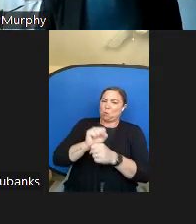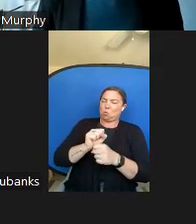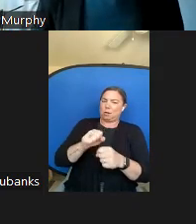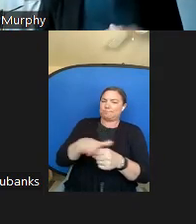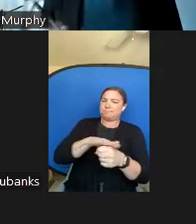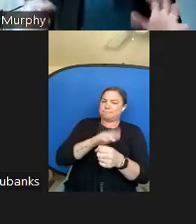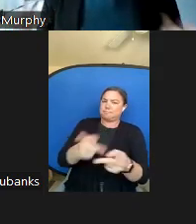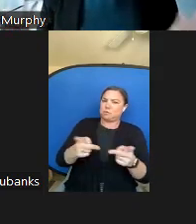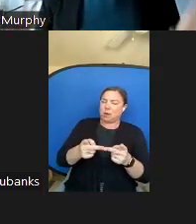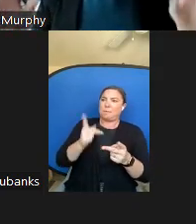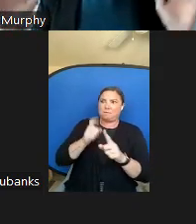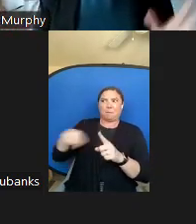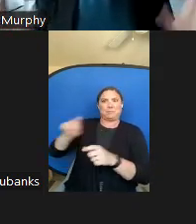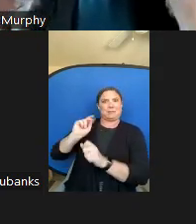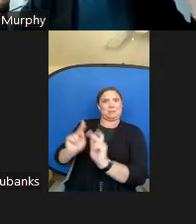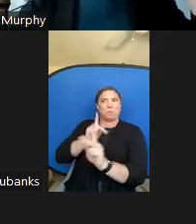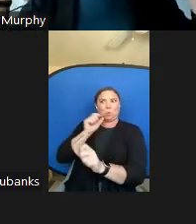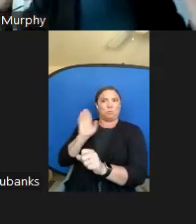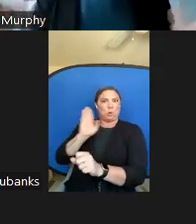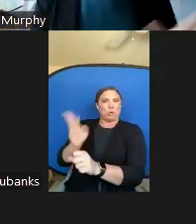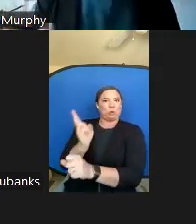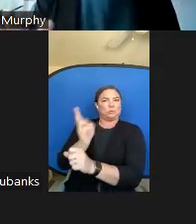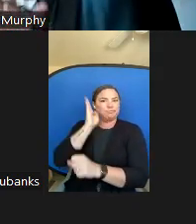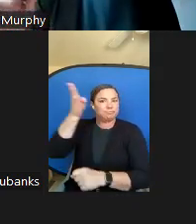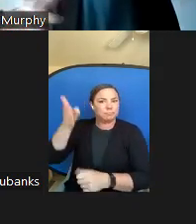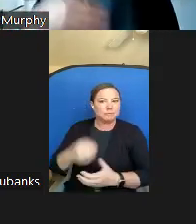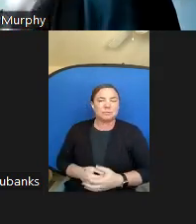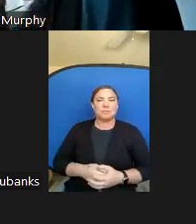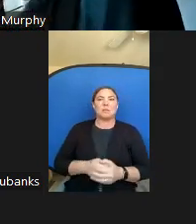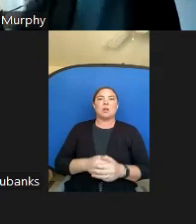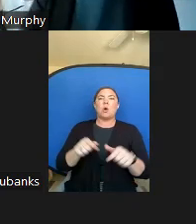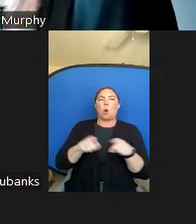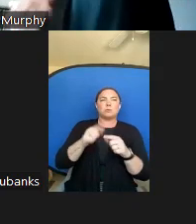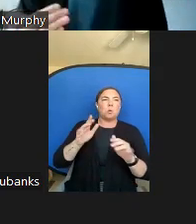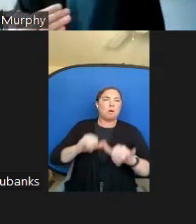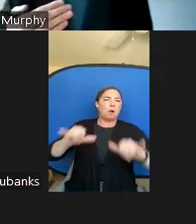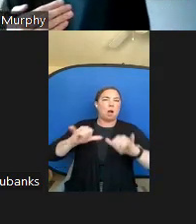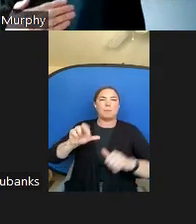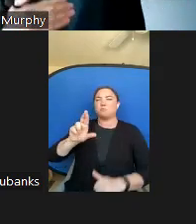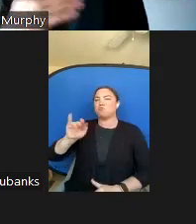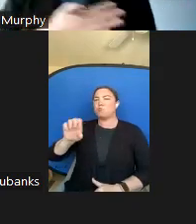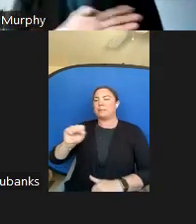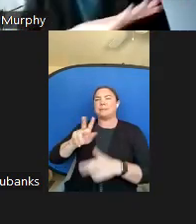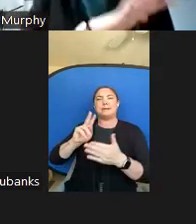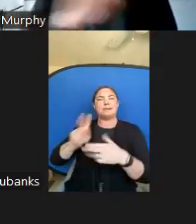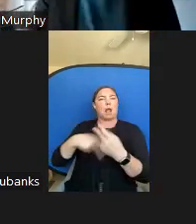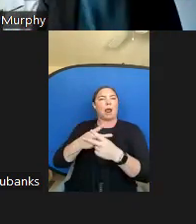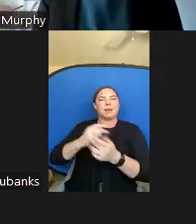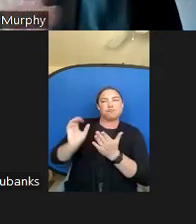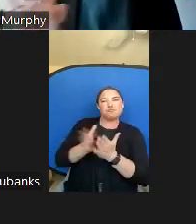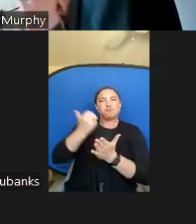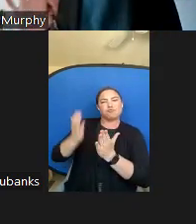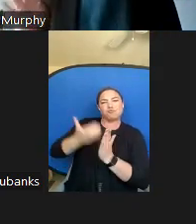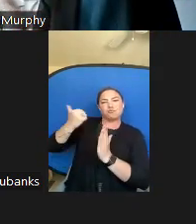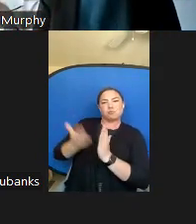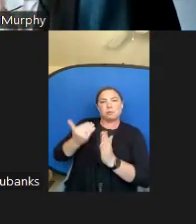them. The most common type that we see are the potter's ribs. So this is a type of scraper tool. In fact, all of the objects